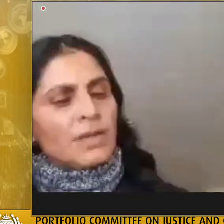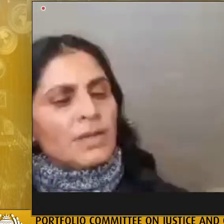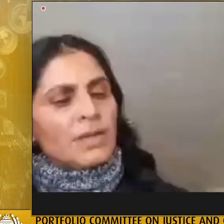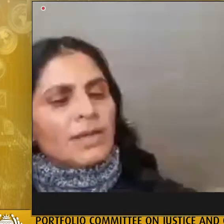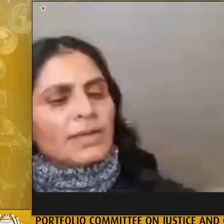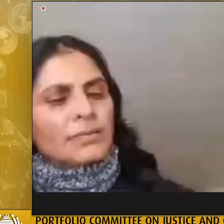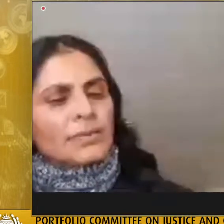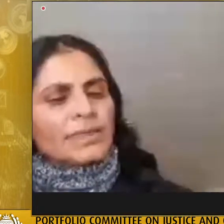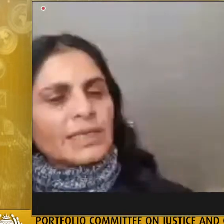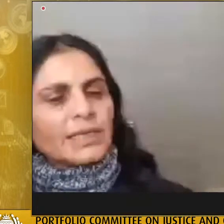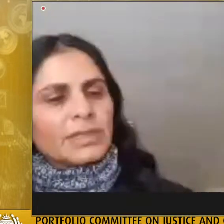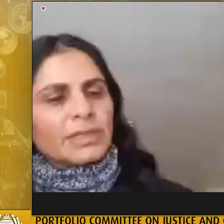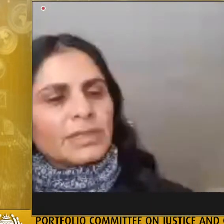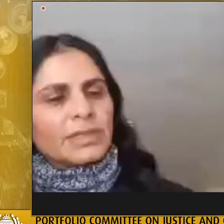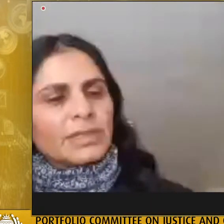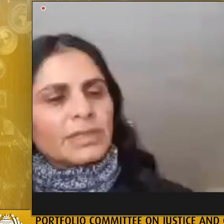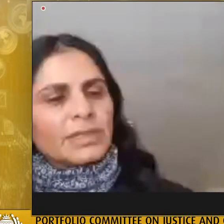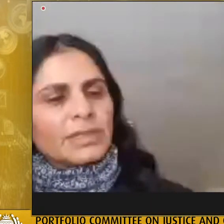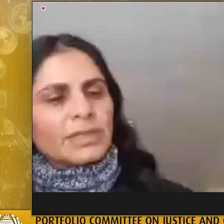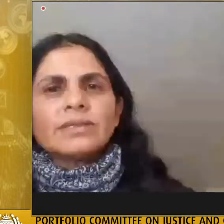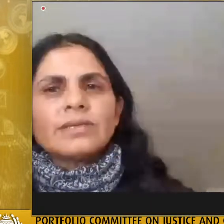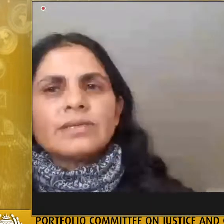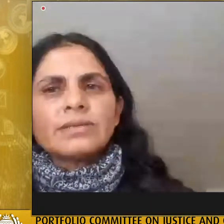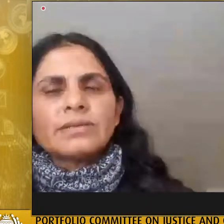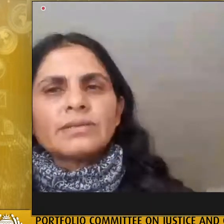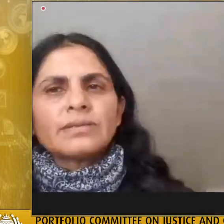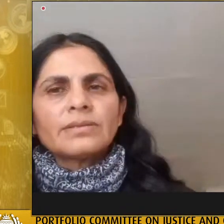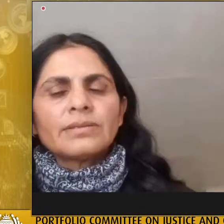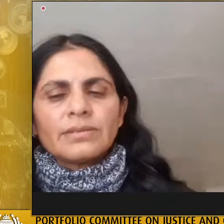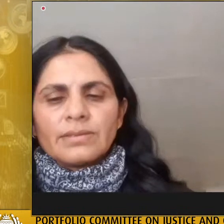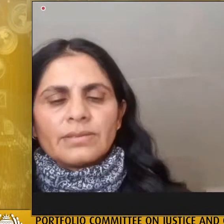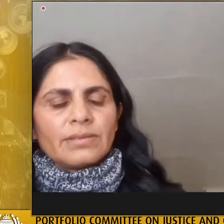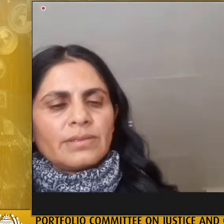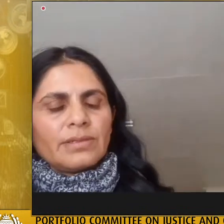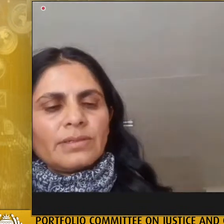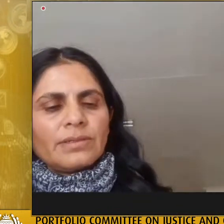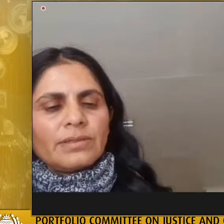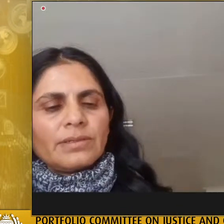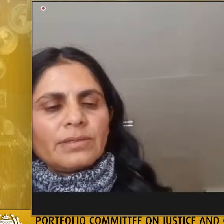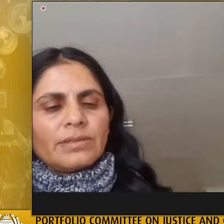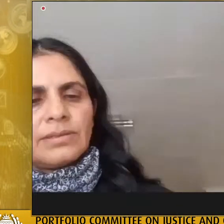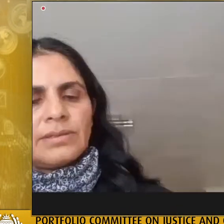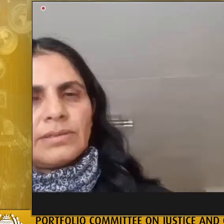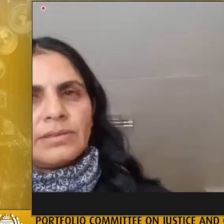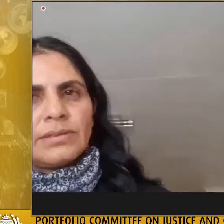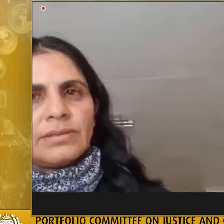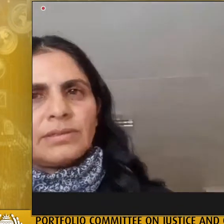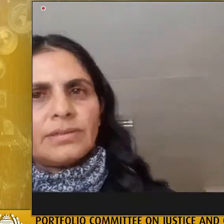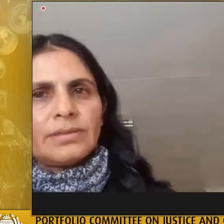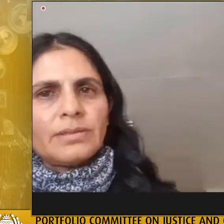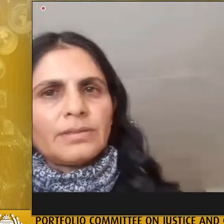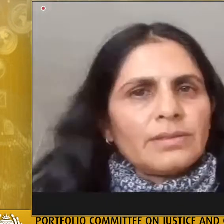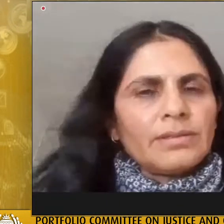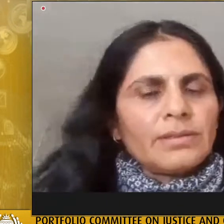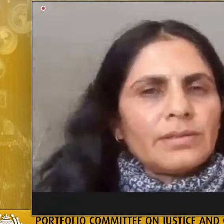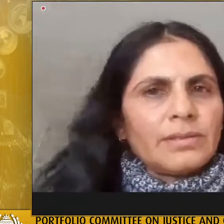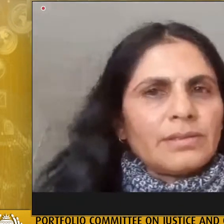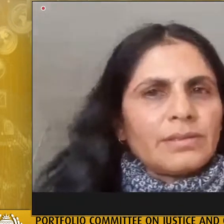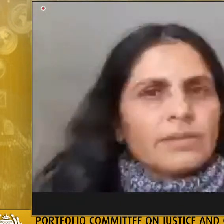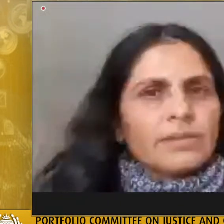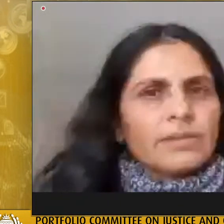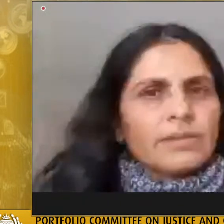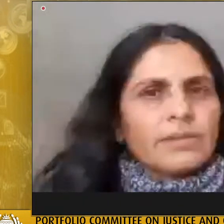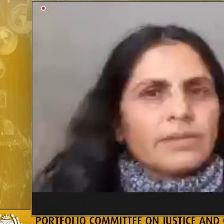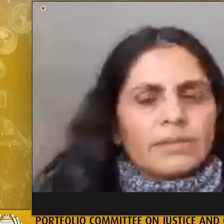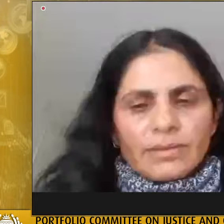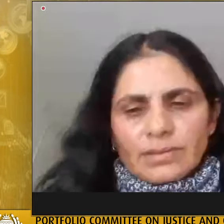Mola. Okay, we'll start with Honorable Jantjies. Sorry, Honorable Director, if possible.